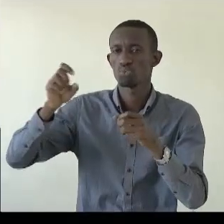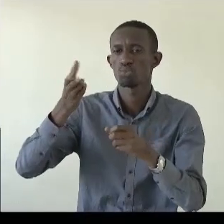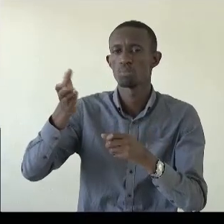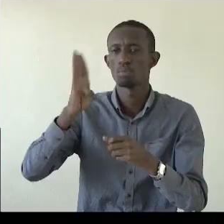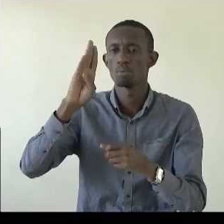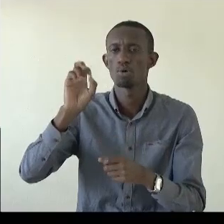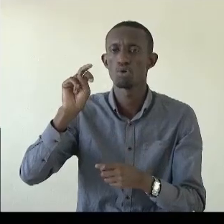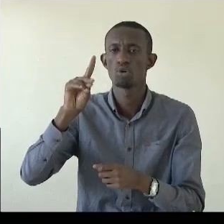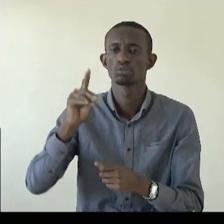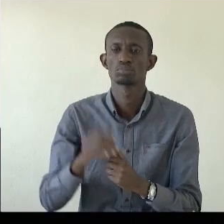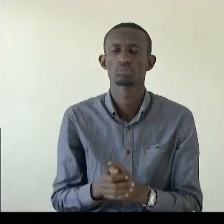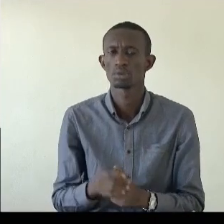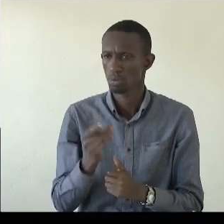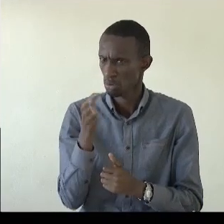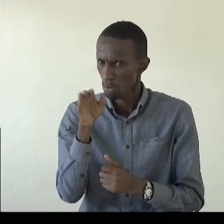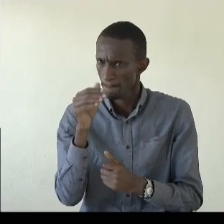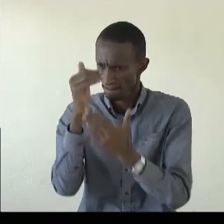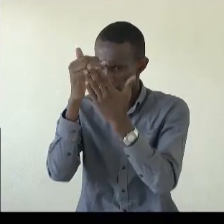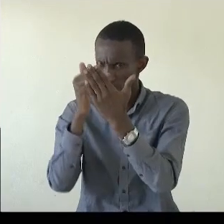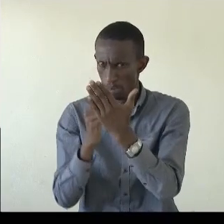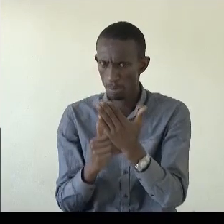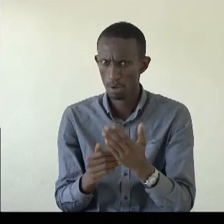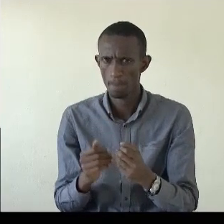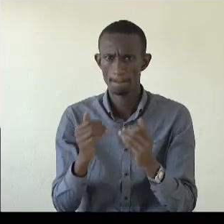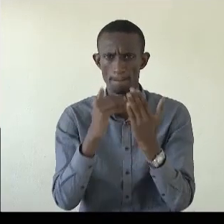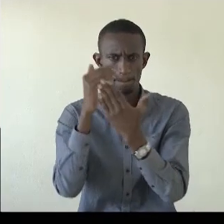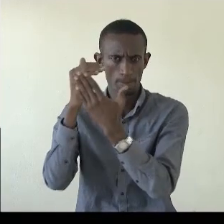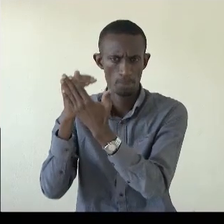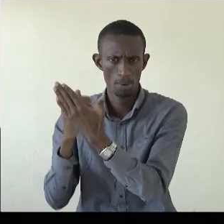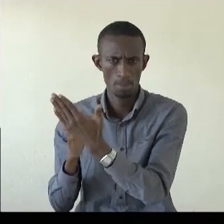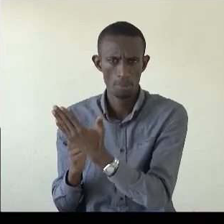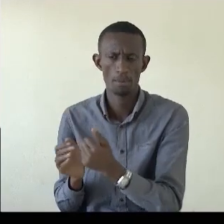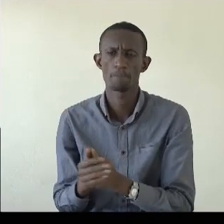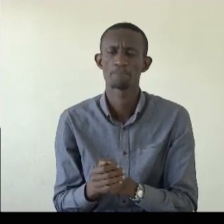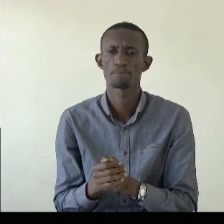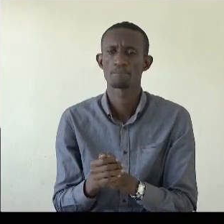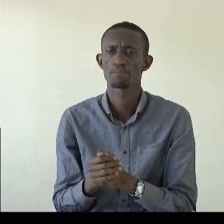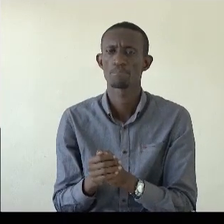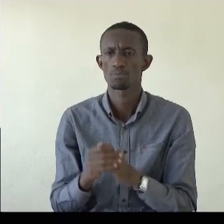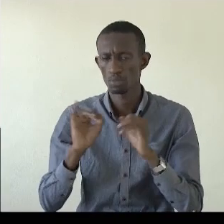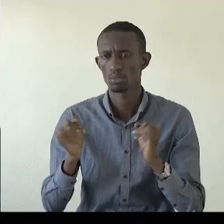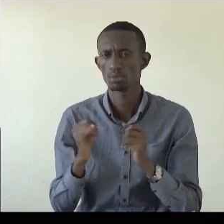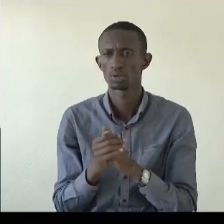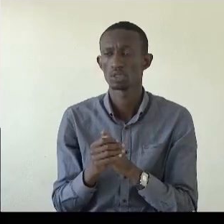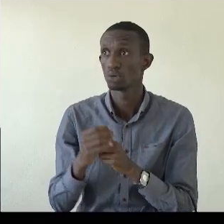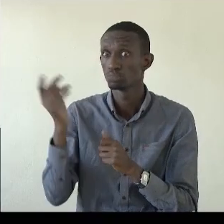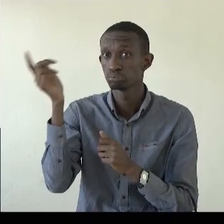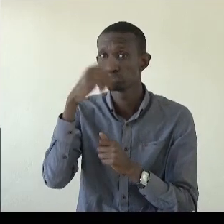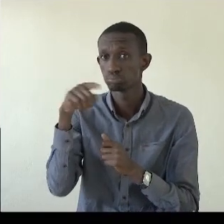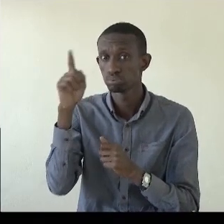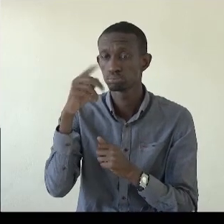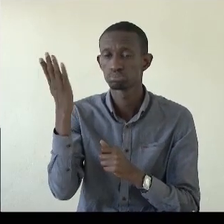electrons. Classify reactions as fully as possible. So these reactions that are taking